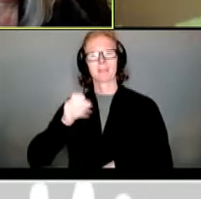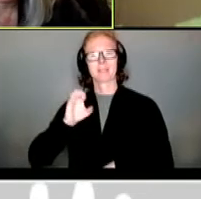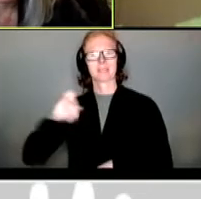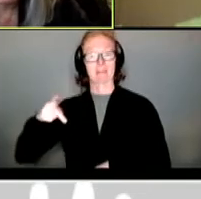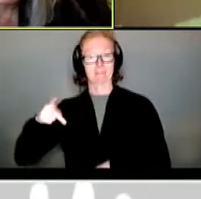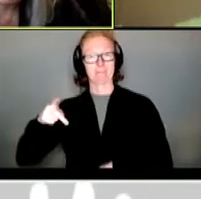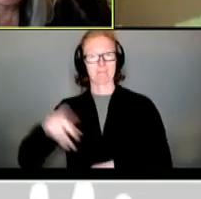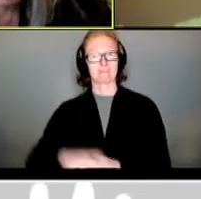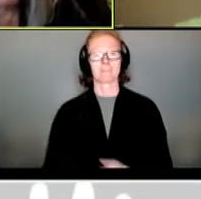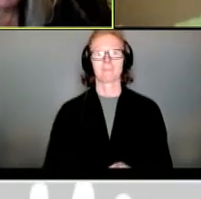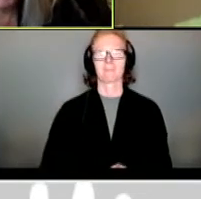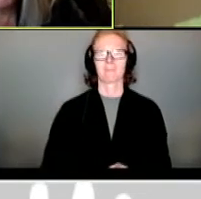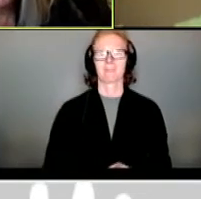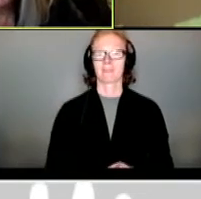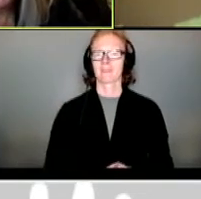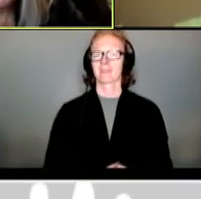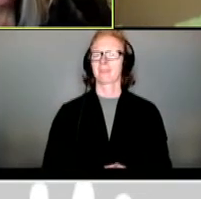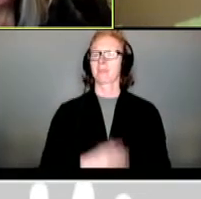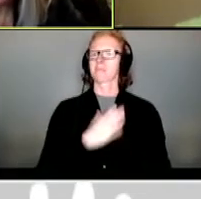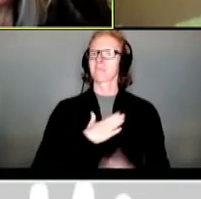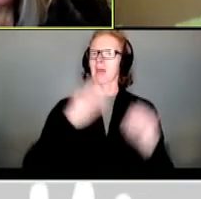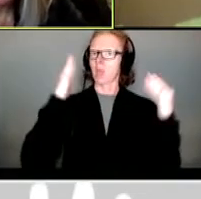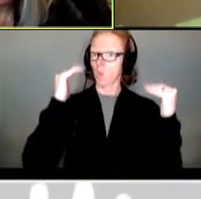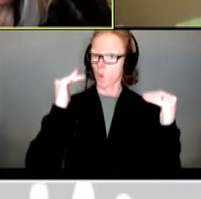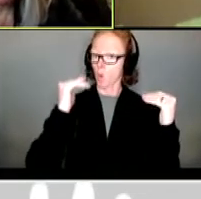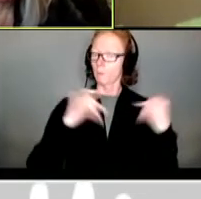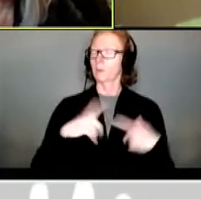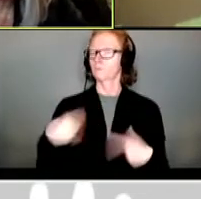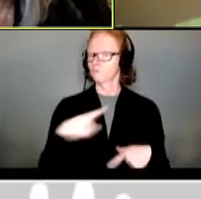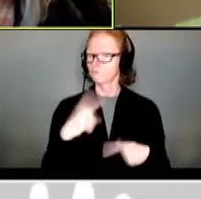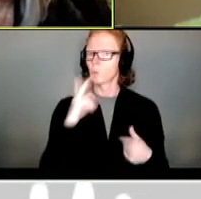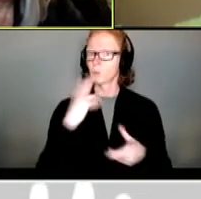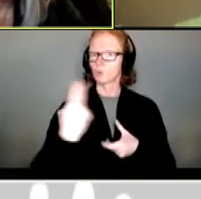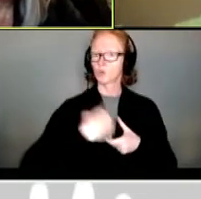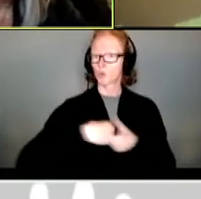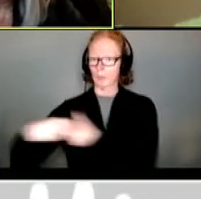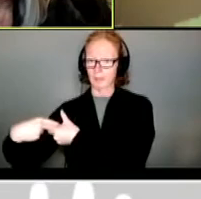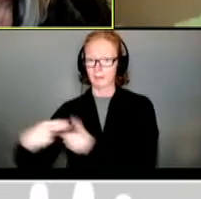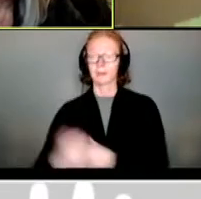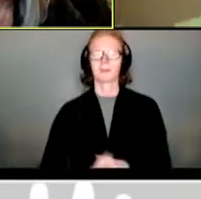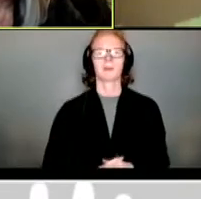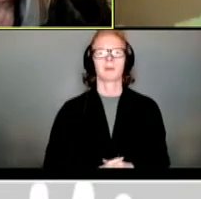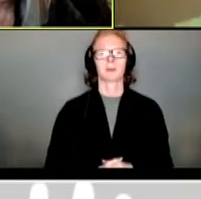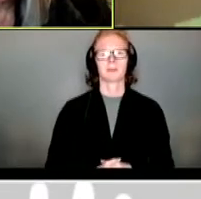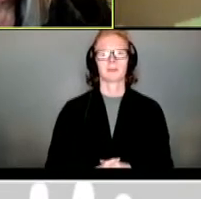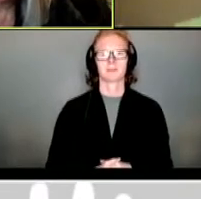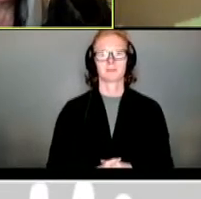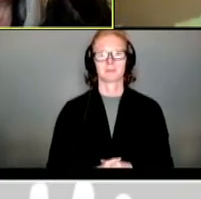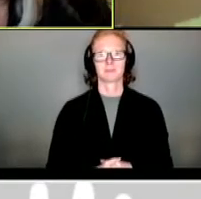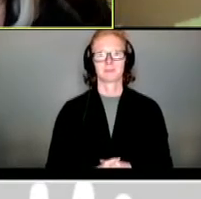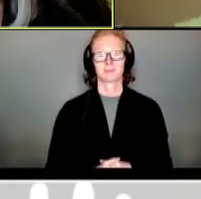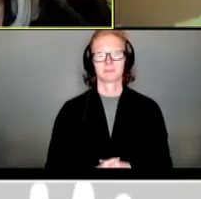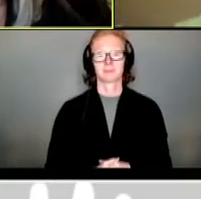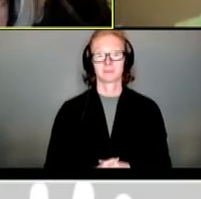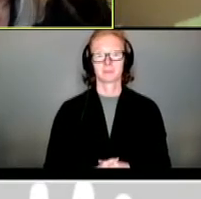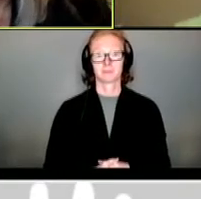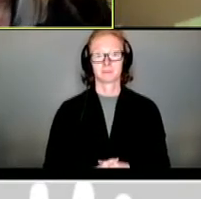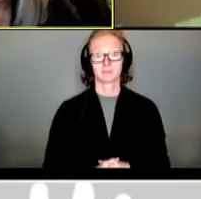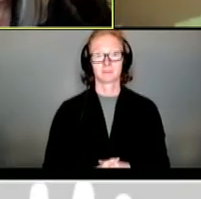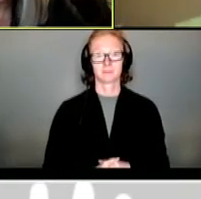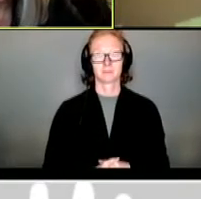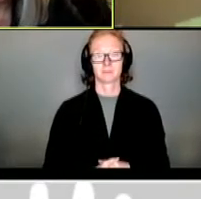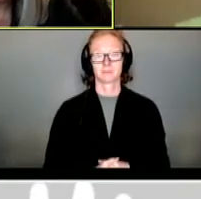So I'm hoping that people will join us. We are going to reach out to